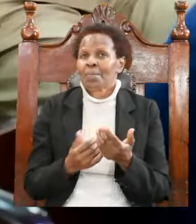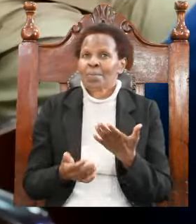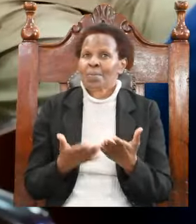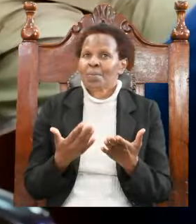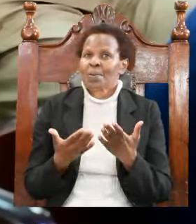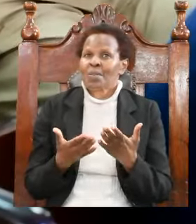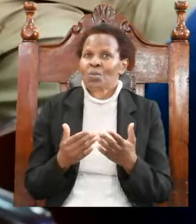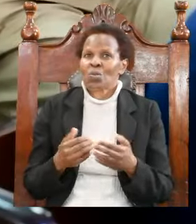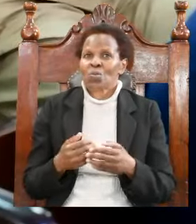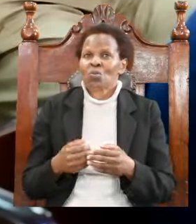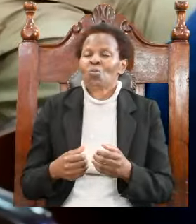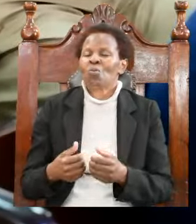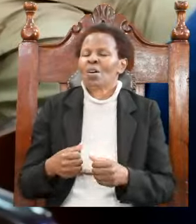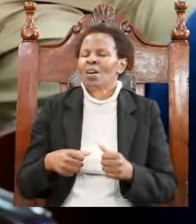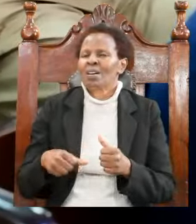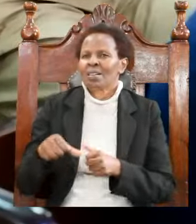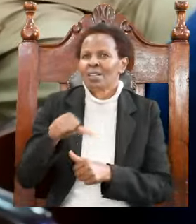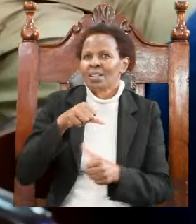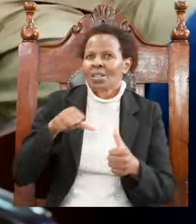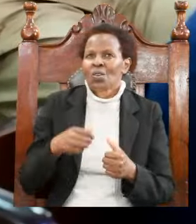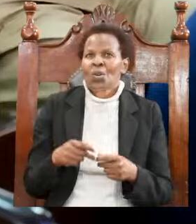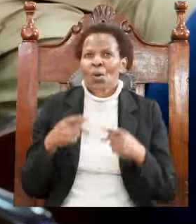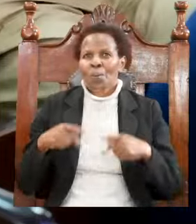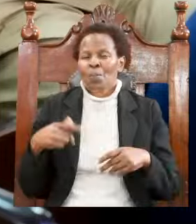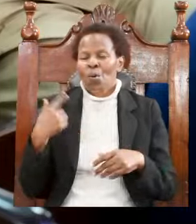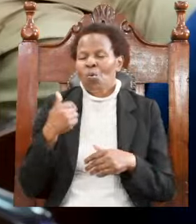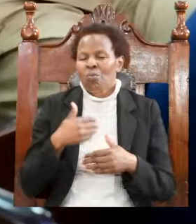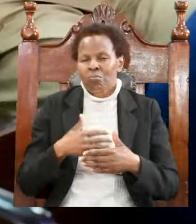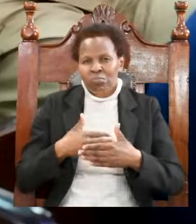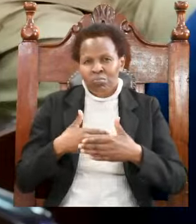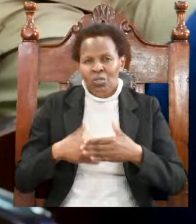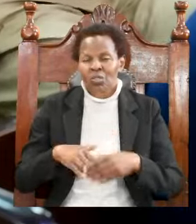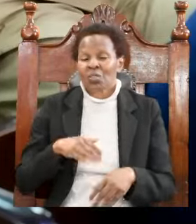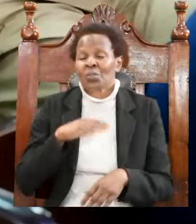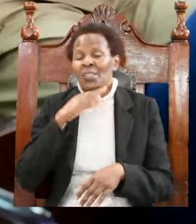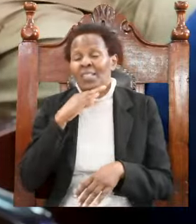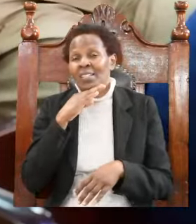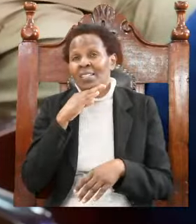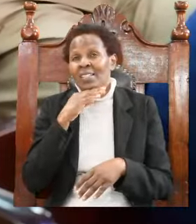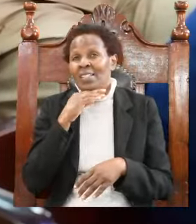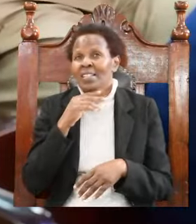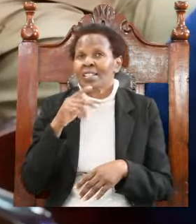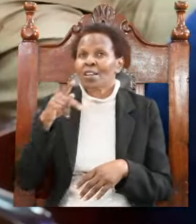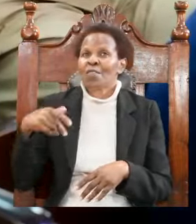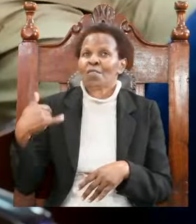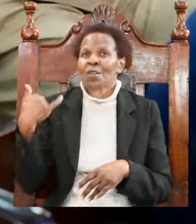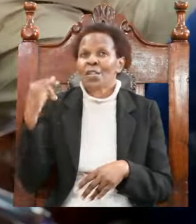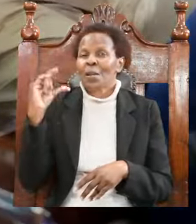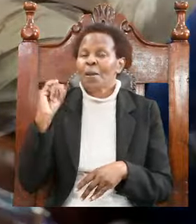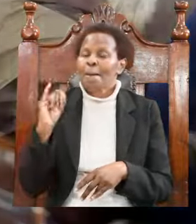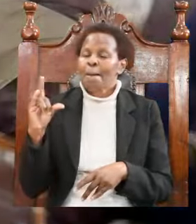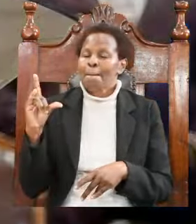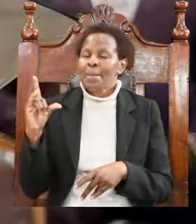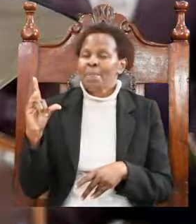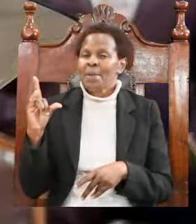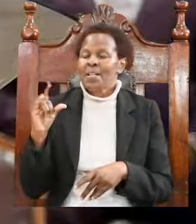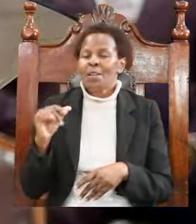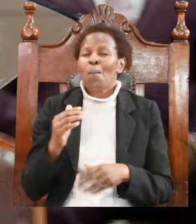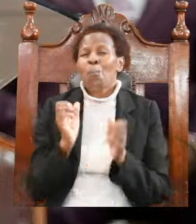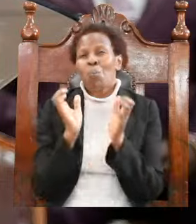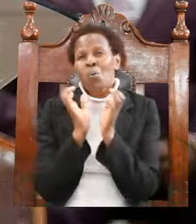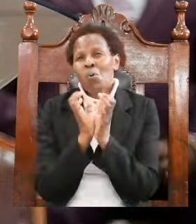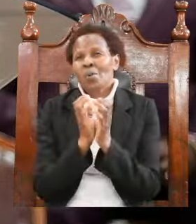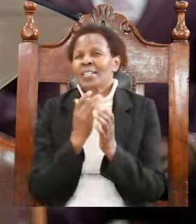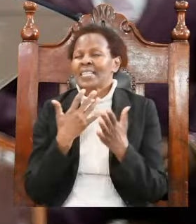to people who have been at the point of death. In the book of Philippians, Paul so much desired that